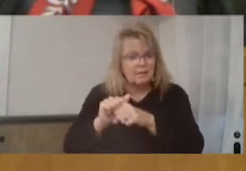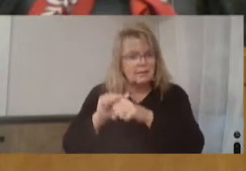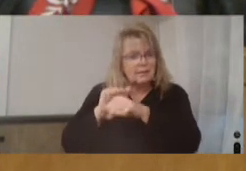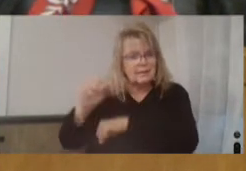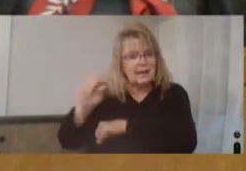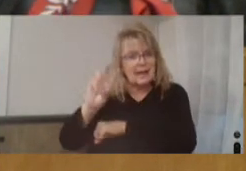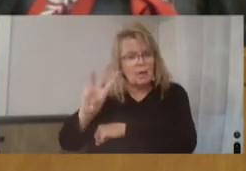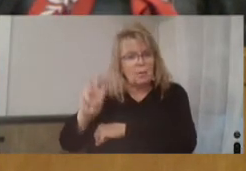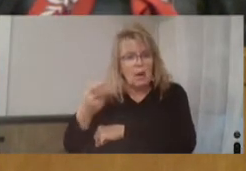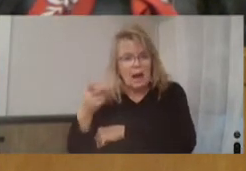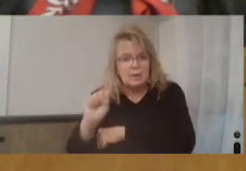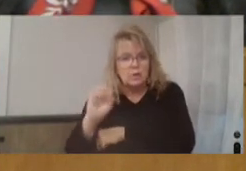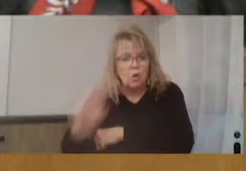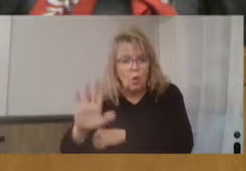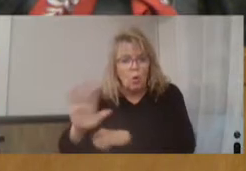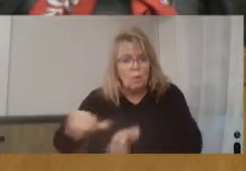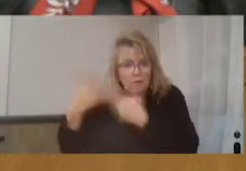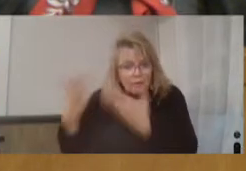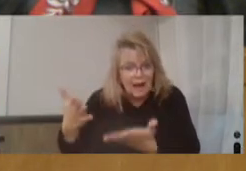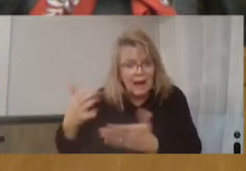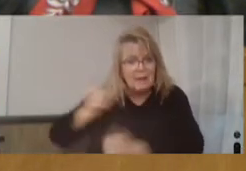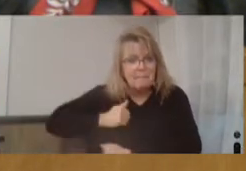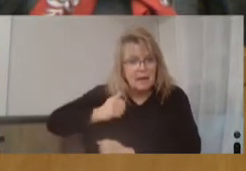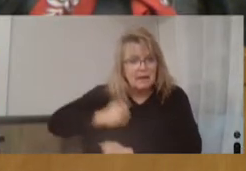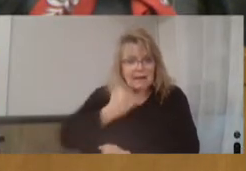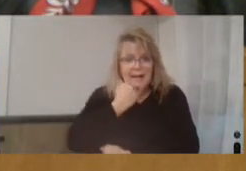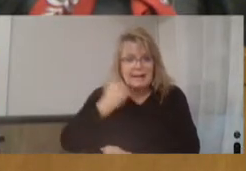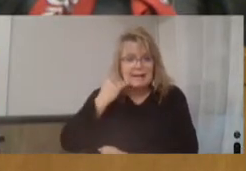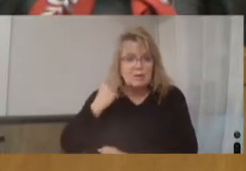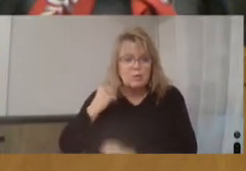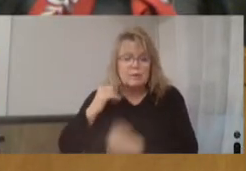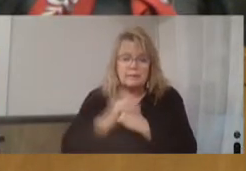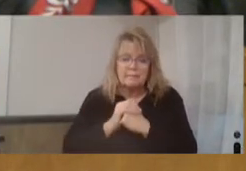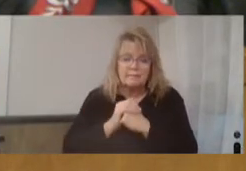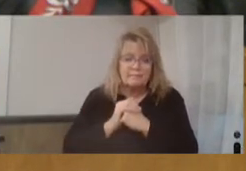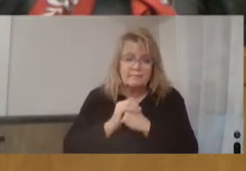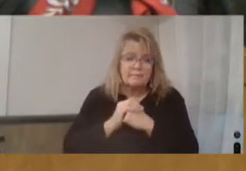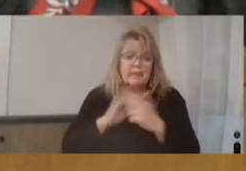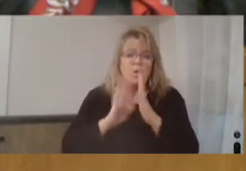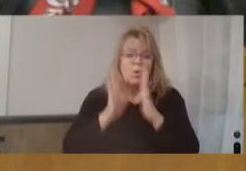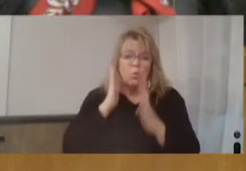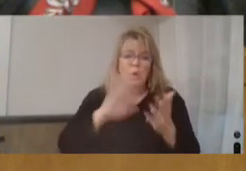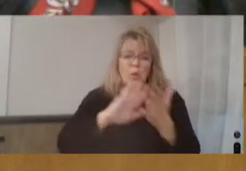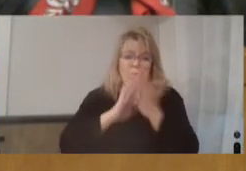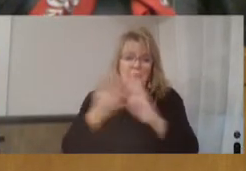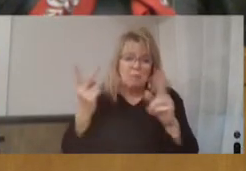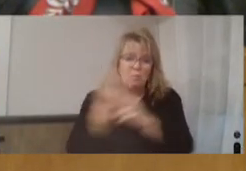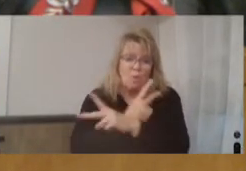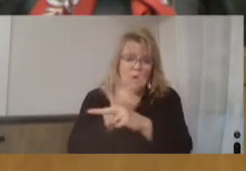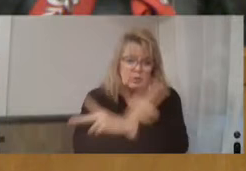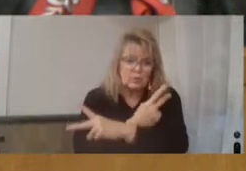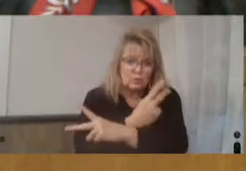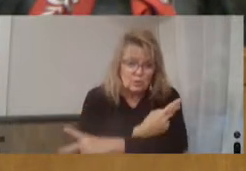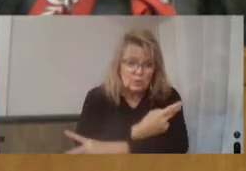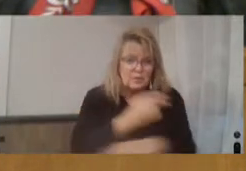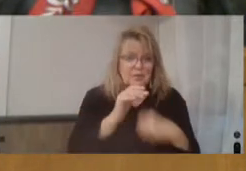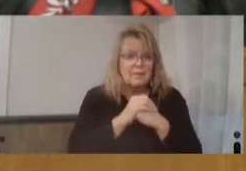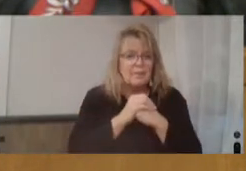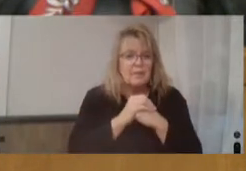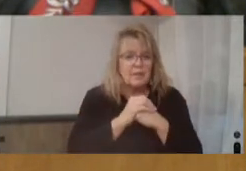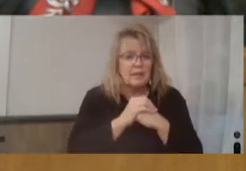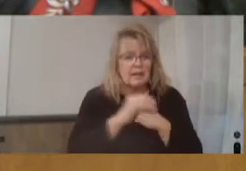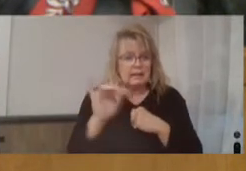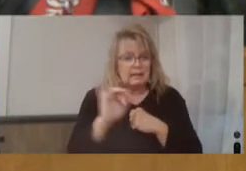provide military aid to Israel. This slippery slope has just started and will cause the same ripple that it did when